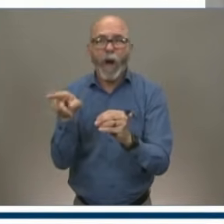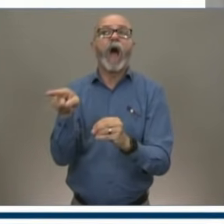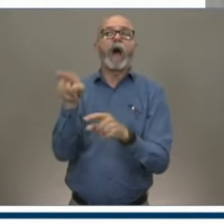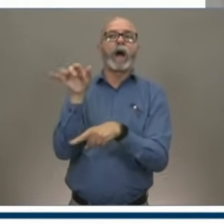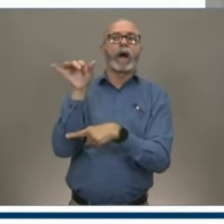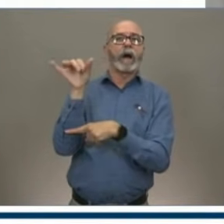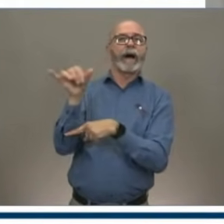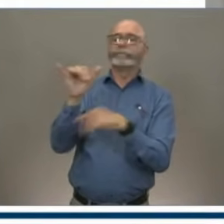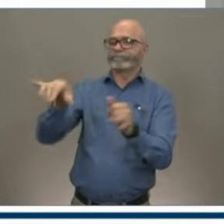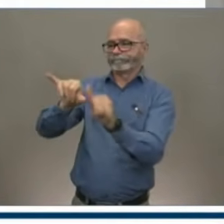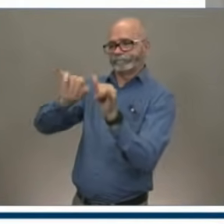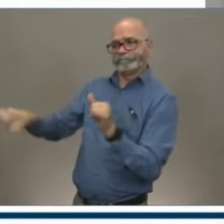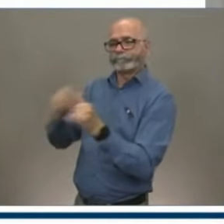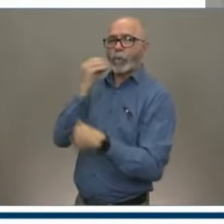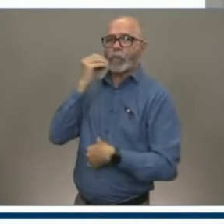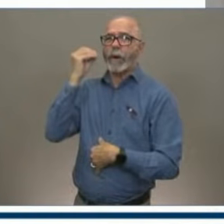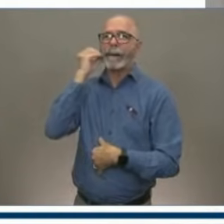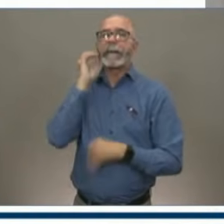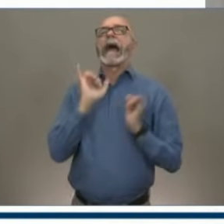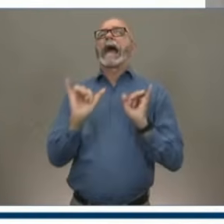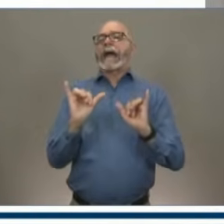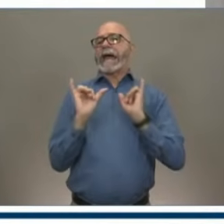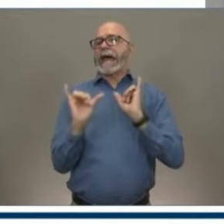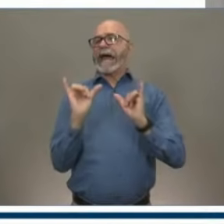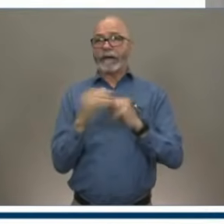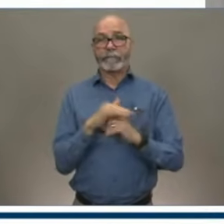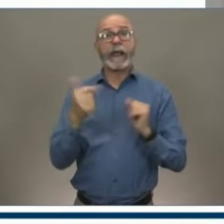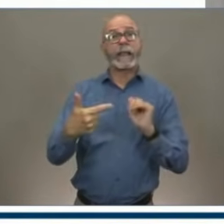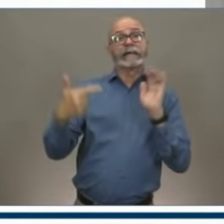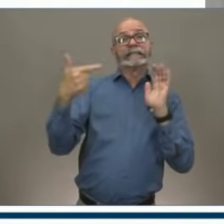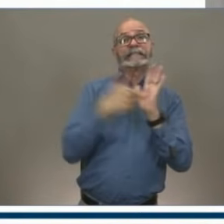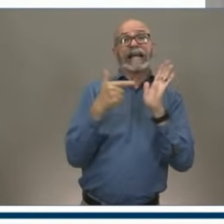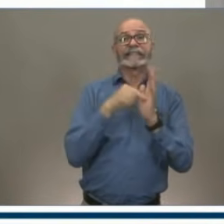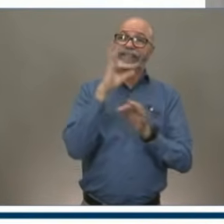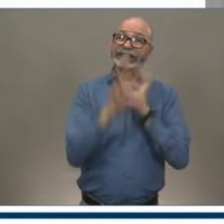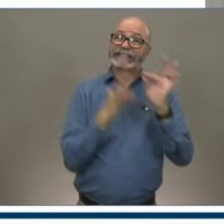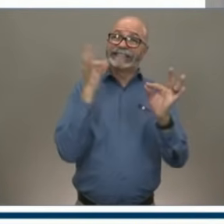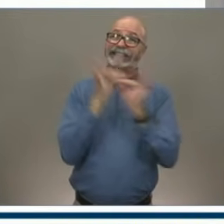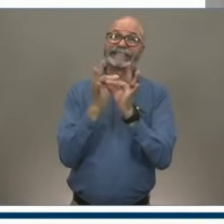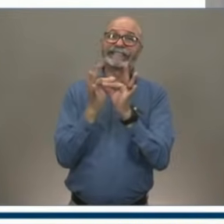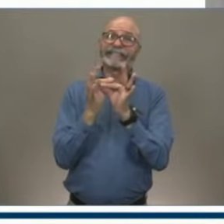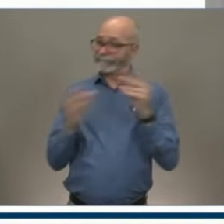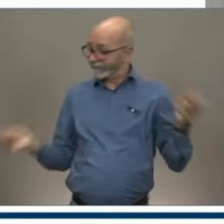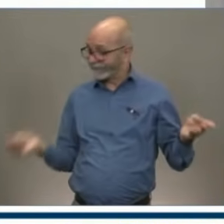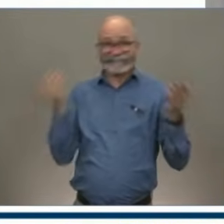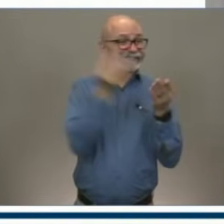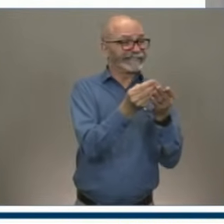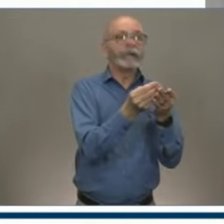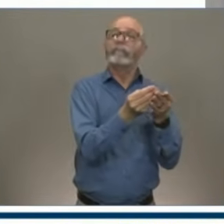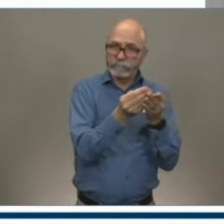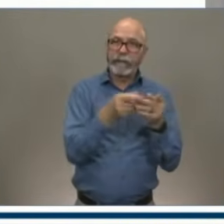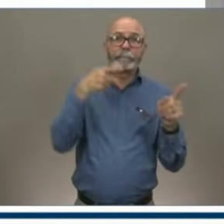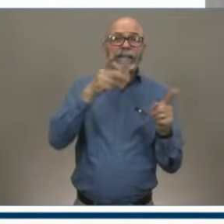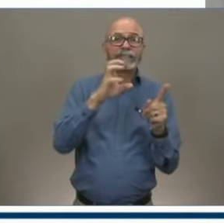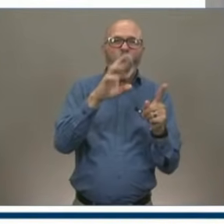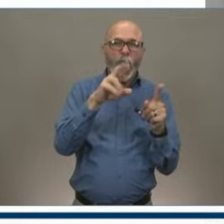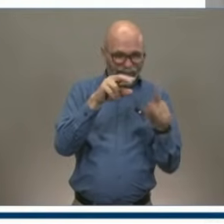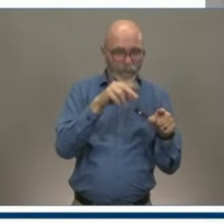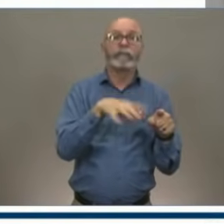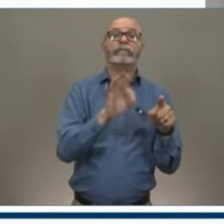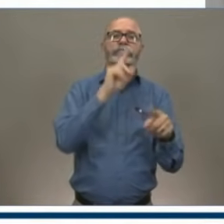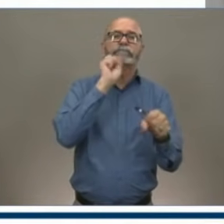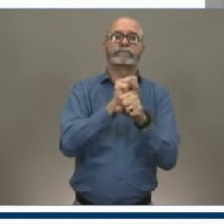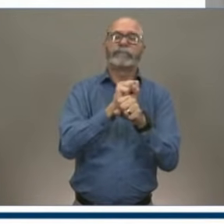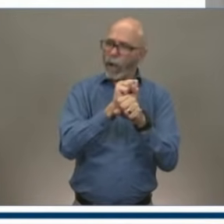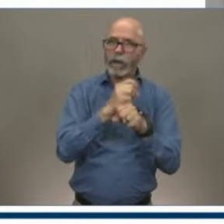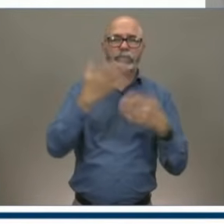immediately and then were sent for a second standard test to confirm. Without everyone's hard work to run these clinics,